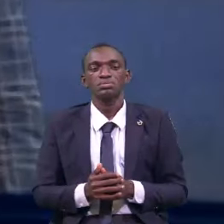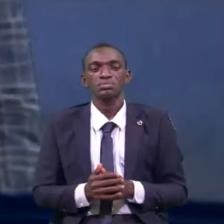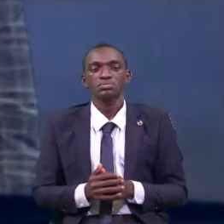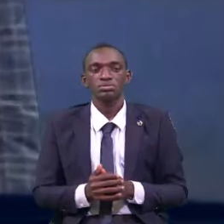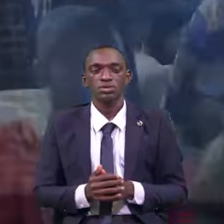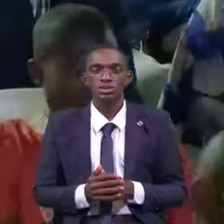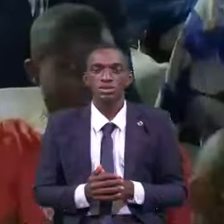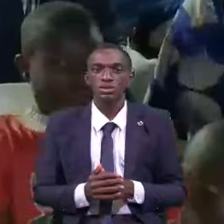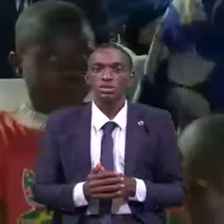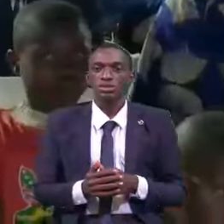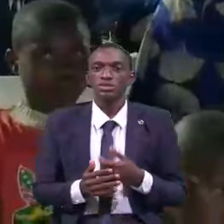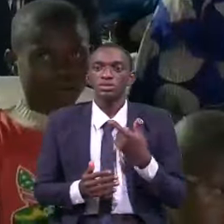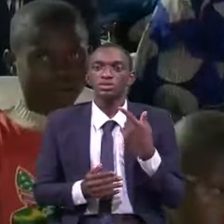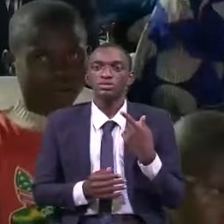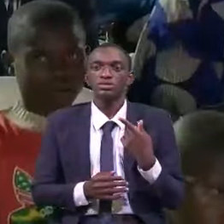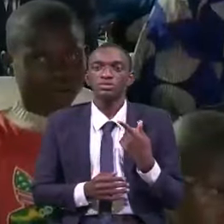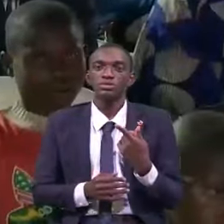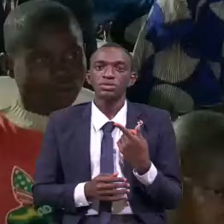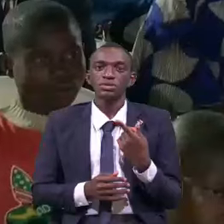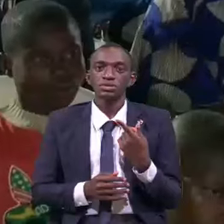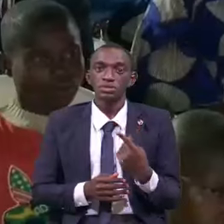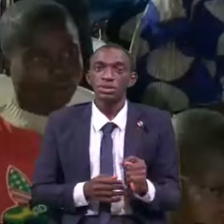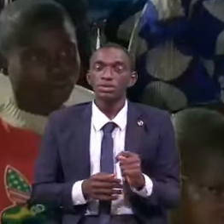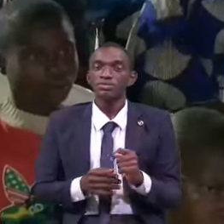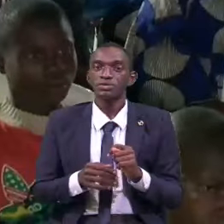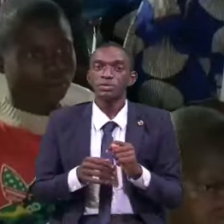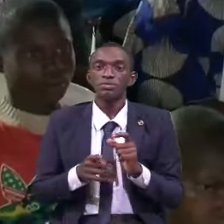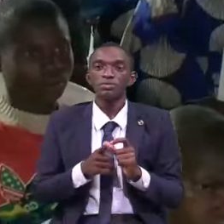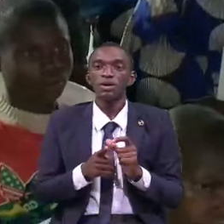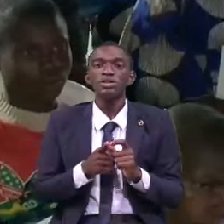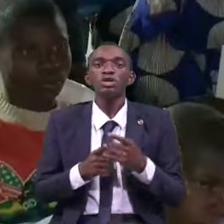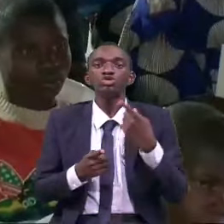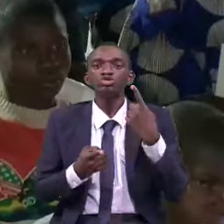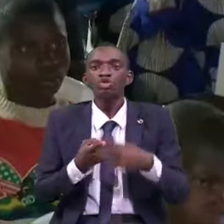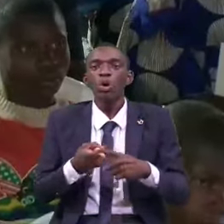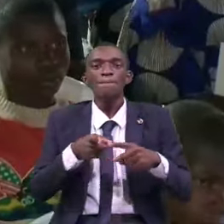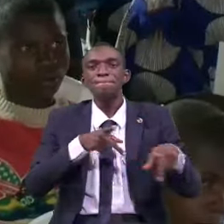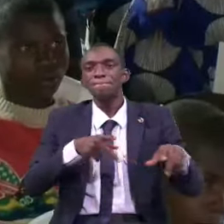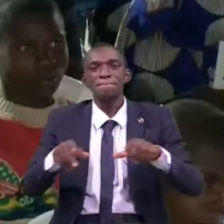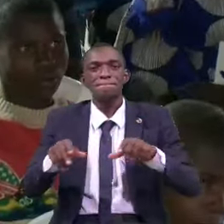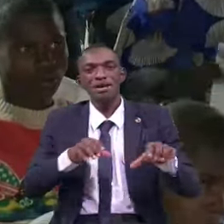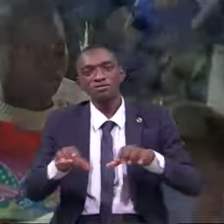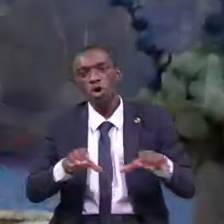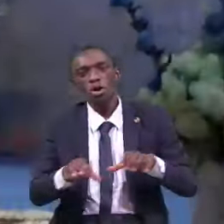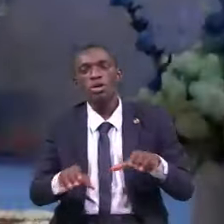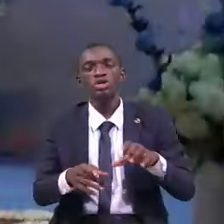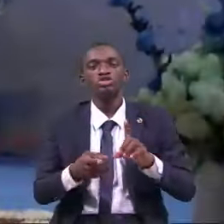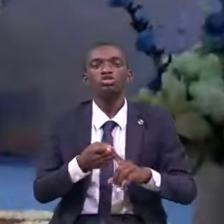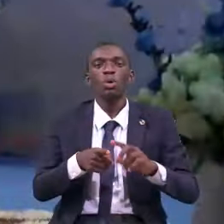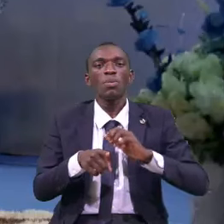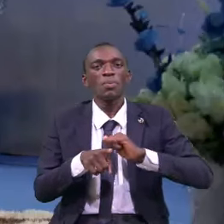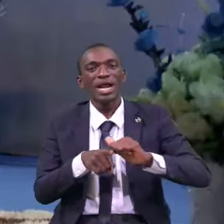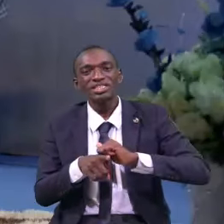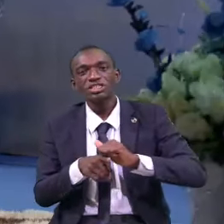To work, to perform, to practice all uncleanness